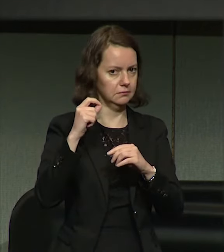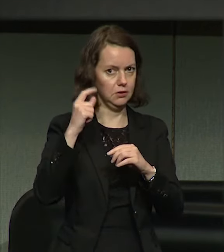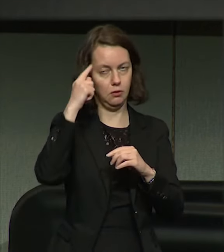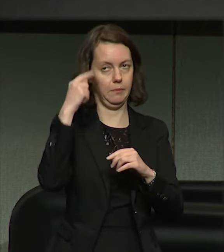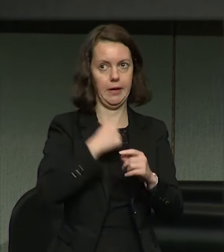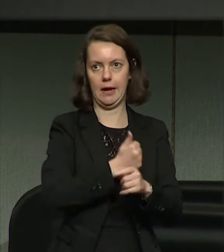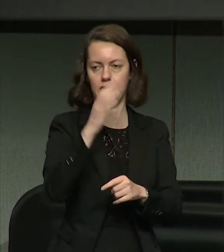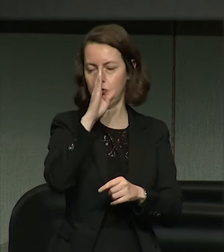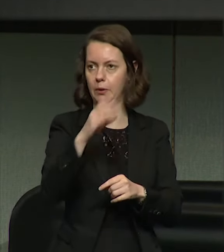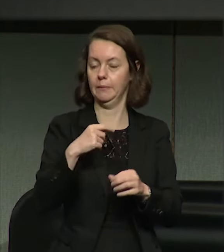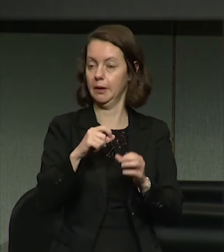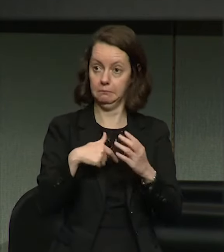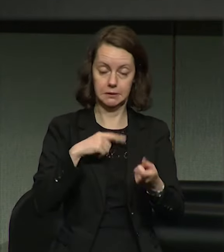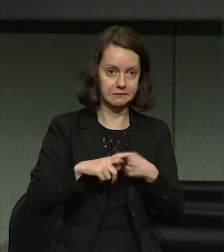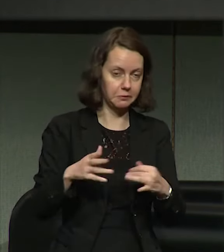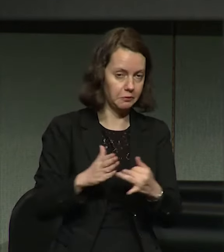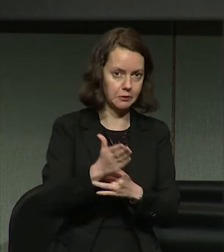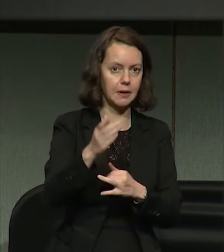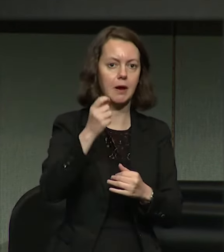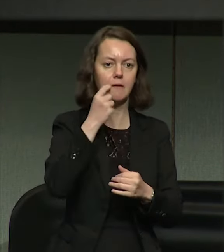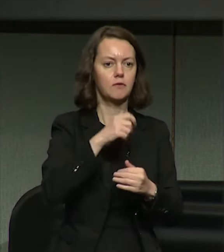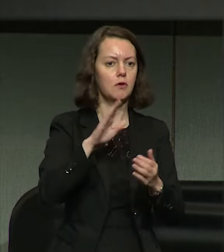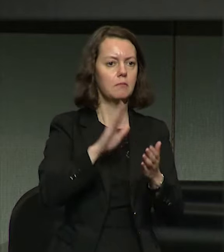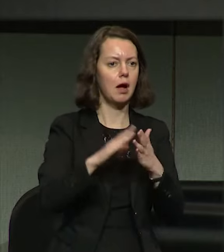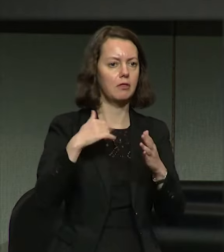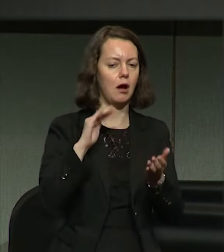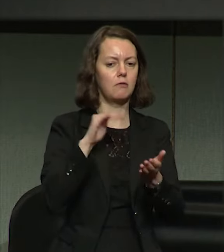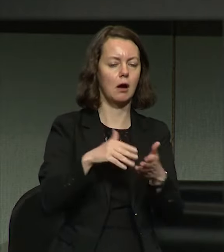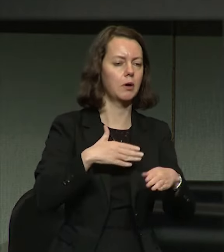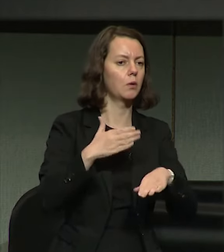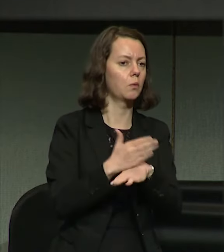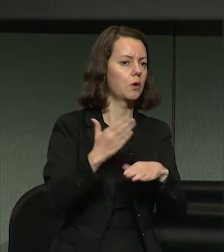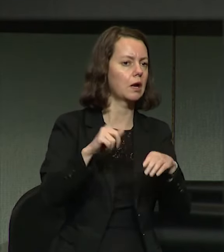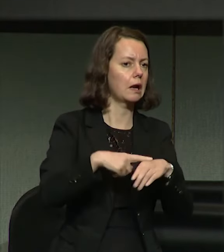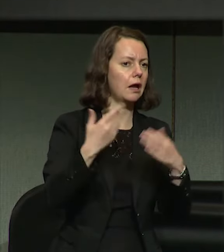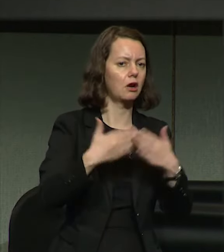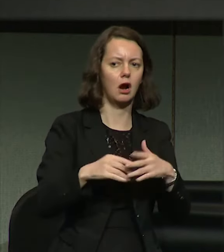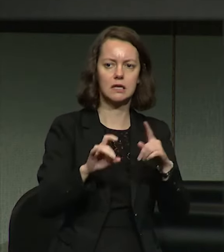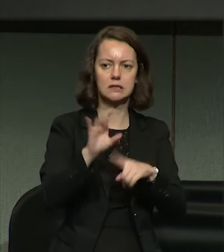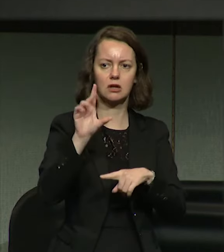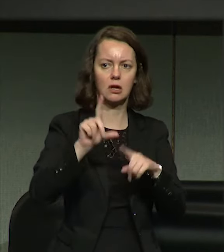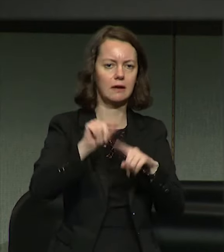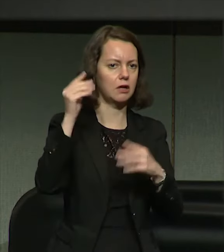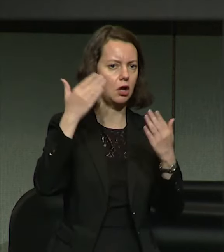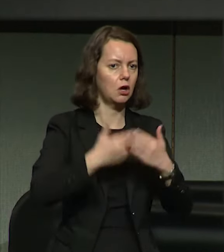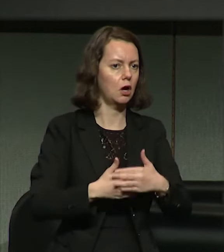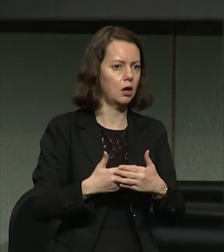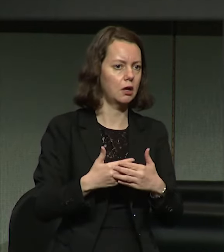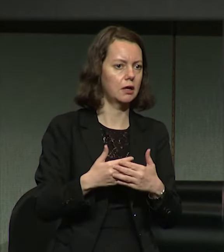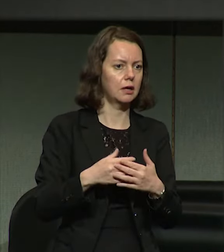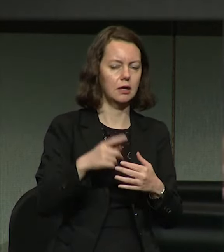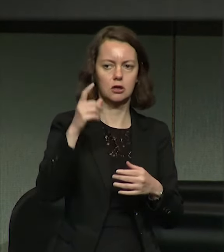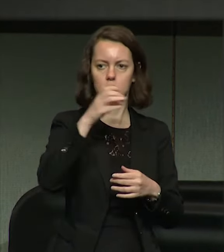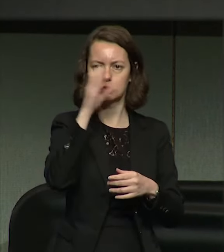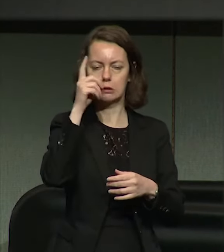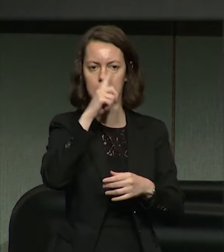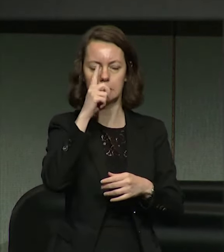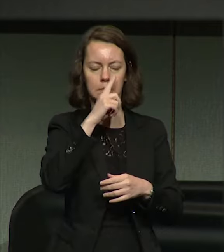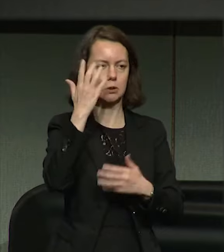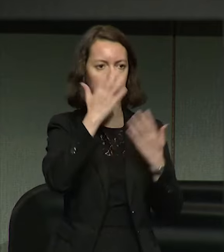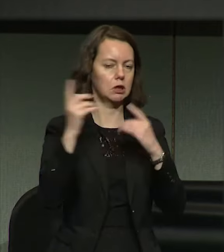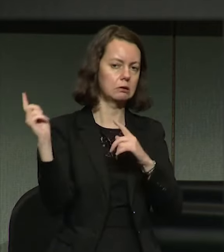straight away. But in those early couple of months, I'd work back late at the school till 10 o'clock, 11 o'clock at night, and these drunks would come stumbling